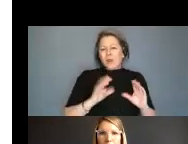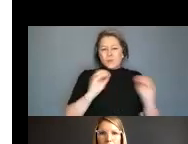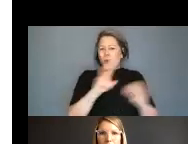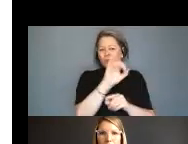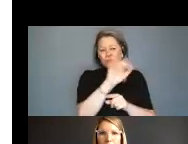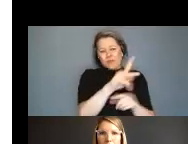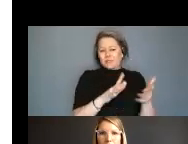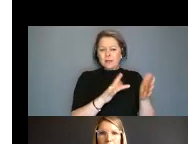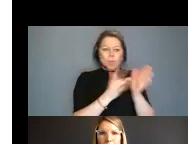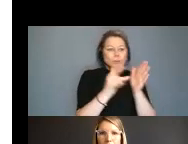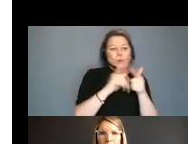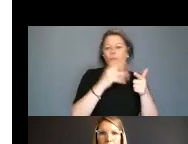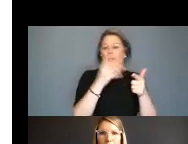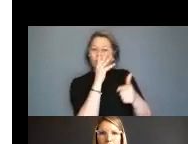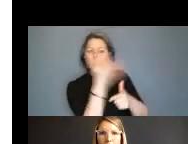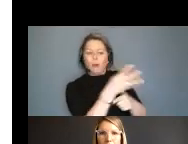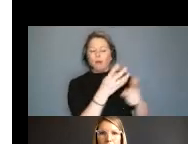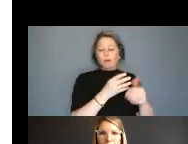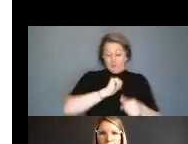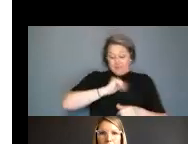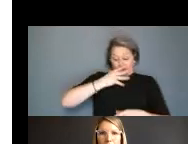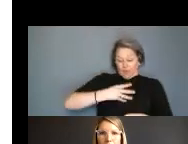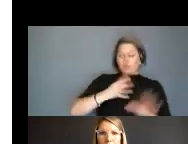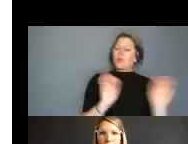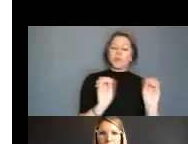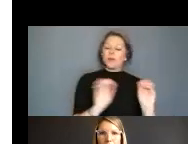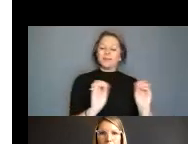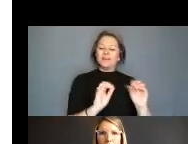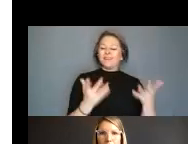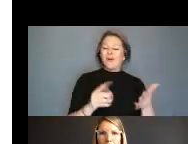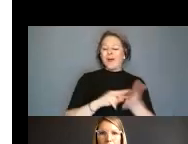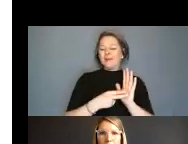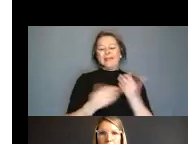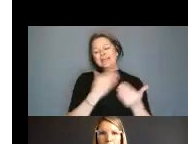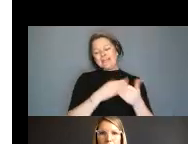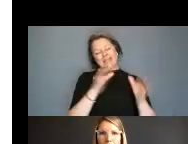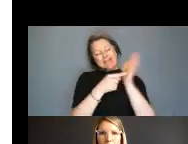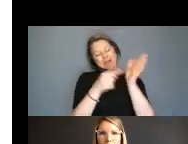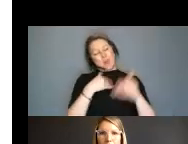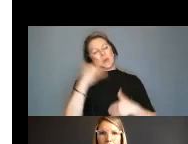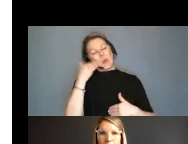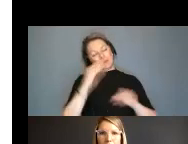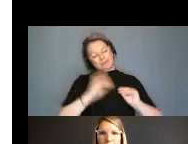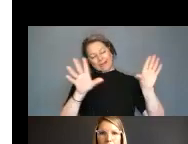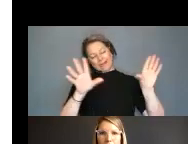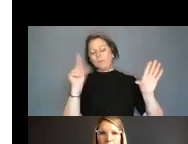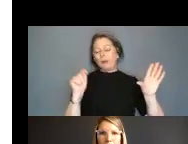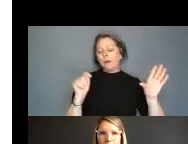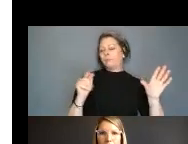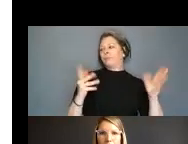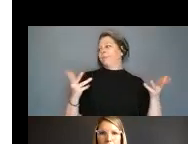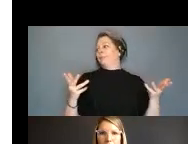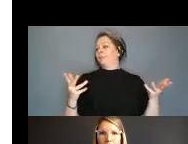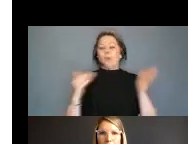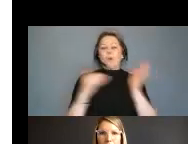risk of abuse, neglect, or self-neglect there. So that's a really simple black and white example, but it's important. And we often find ourselves